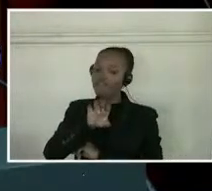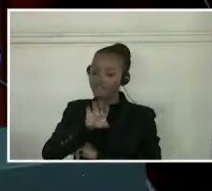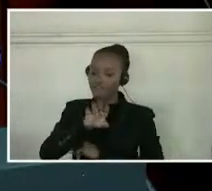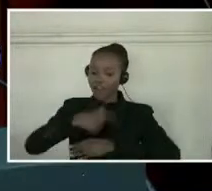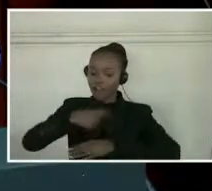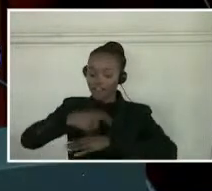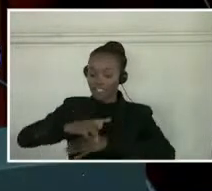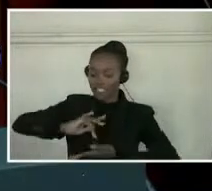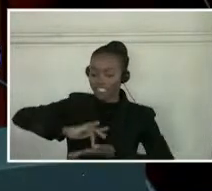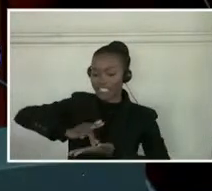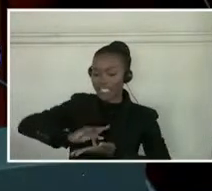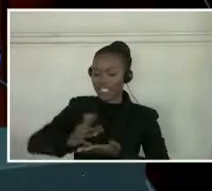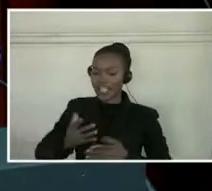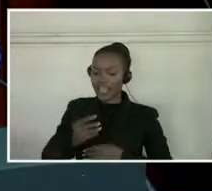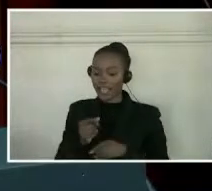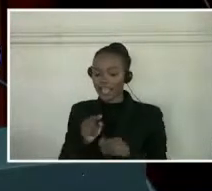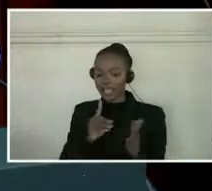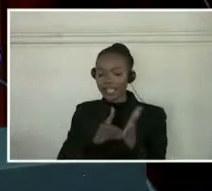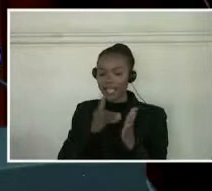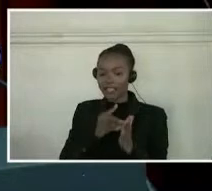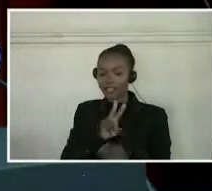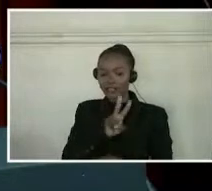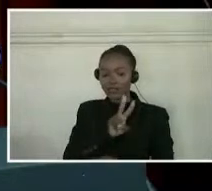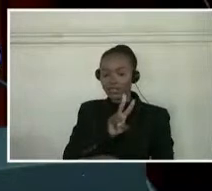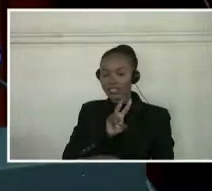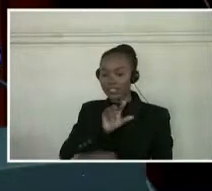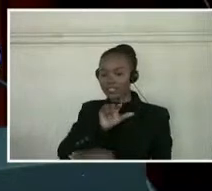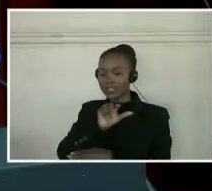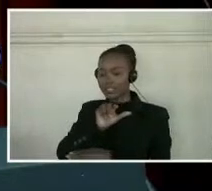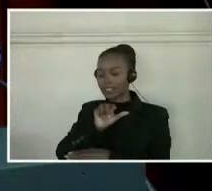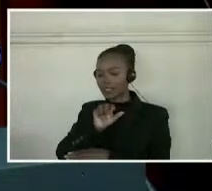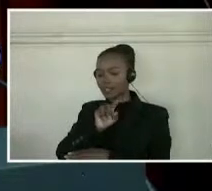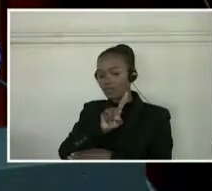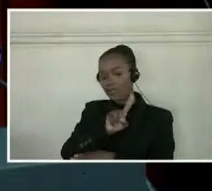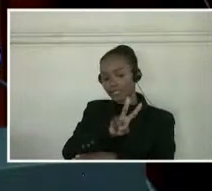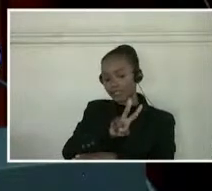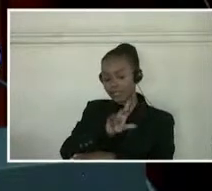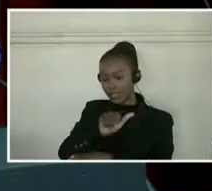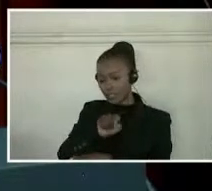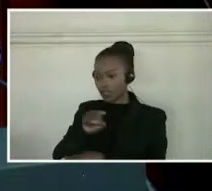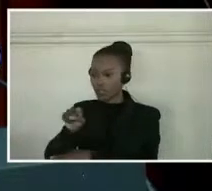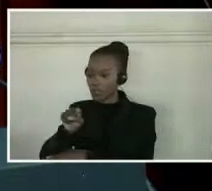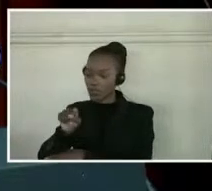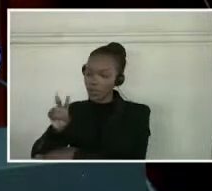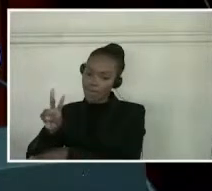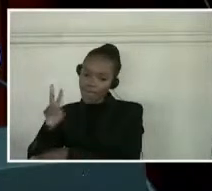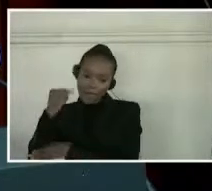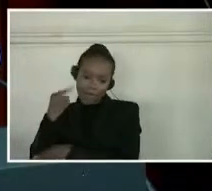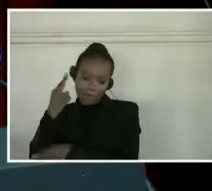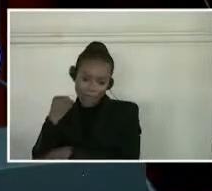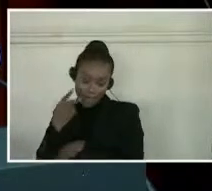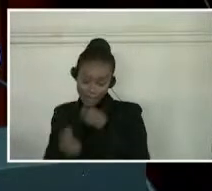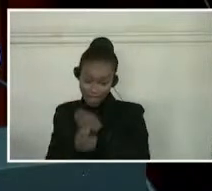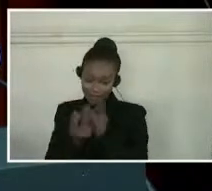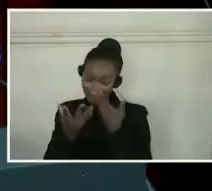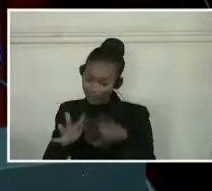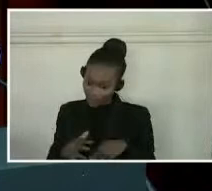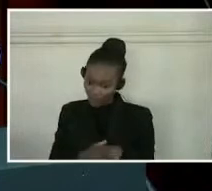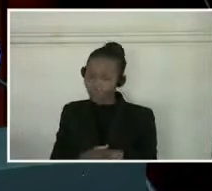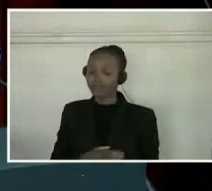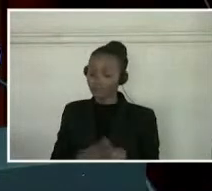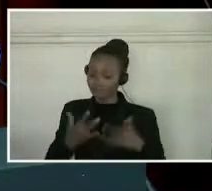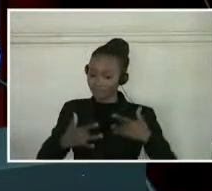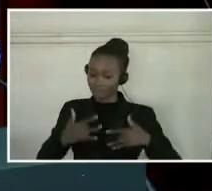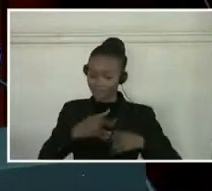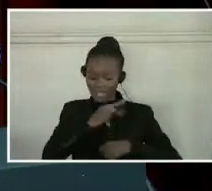april until the 2nd of may it is high time that kwazulu natal has a dedicated venue that